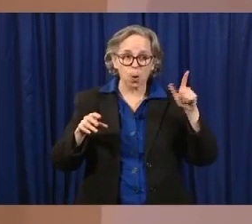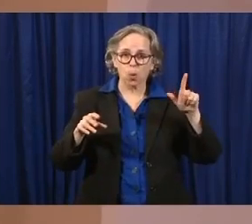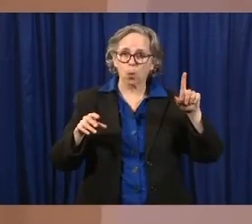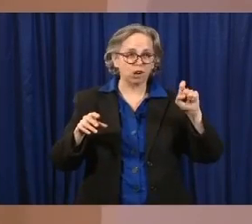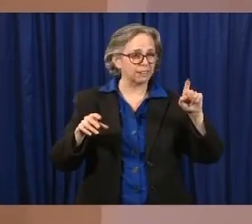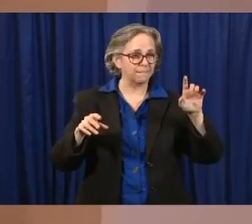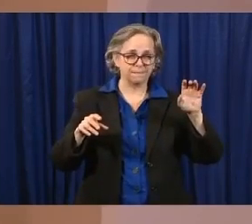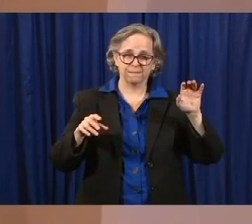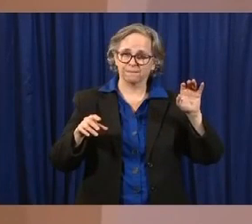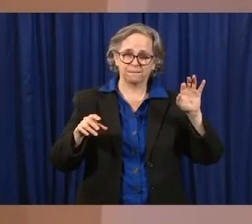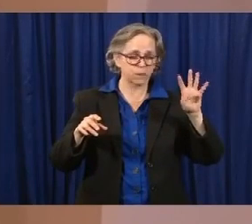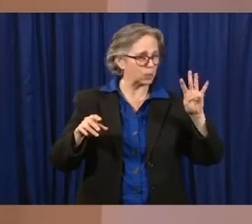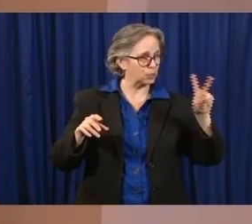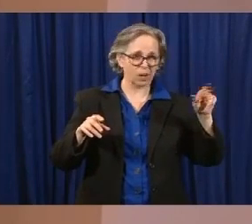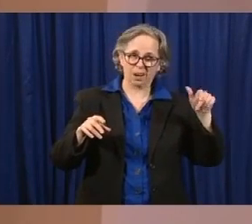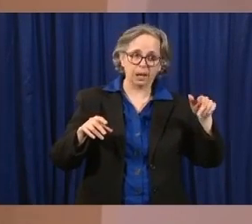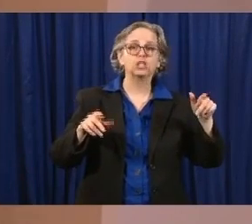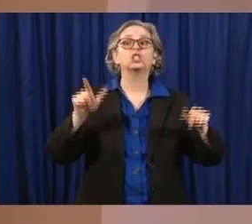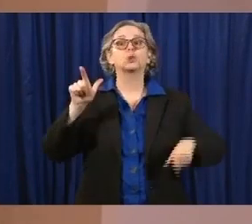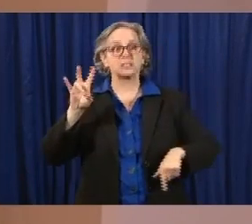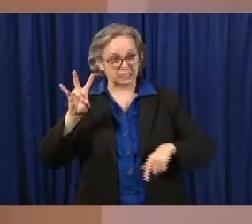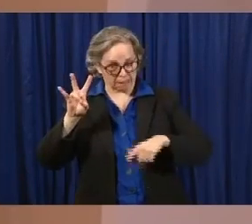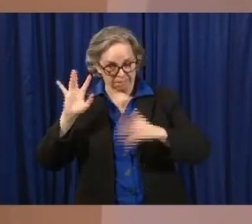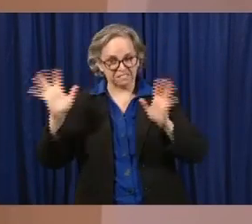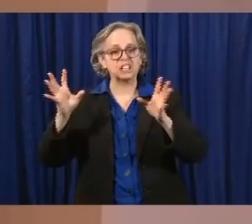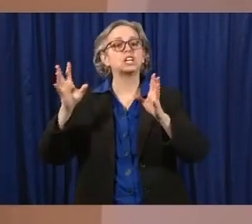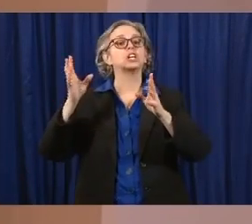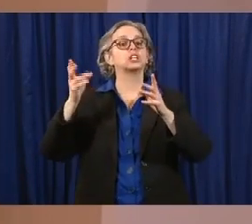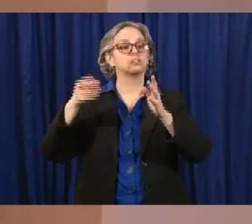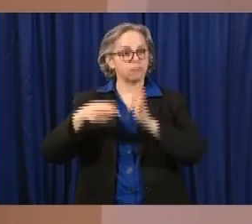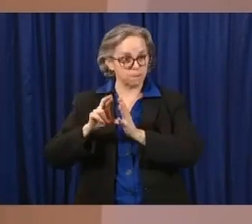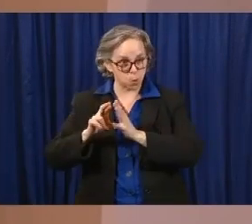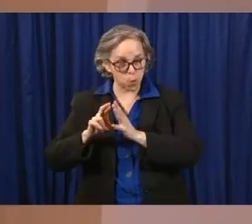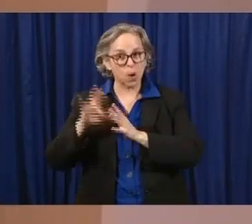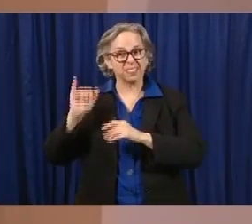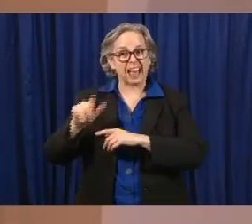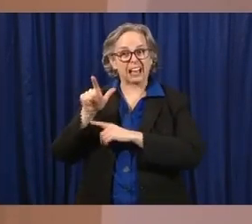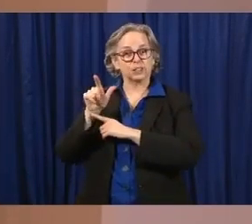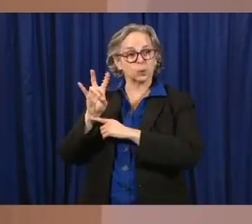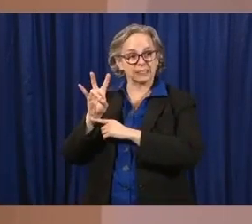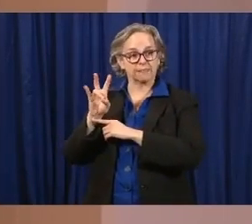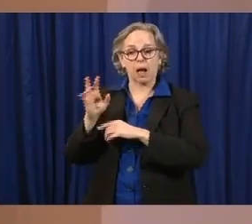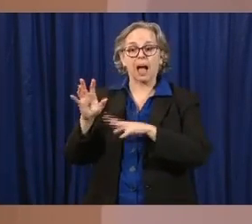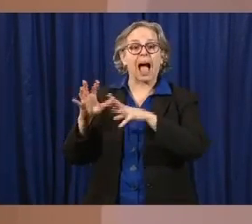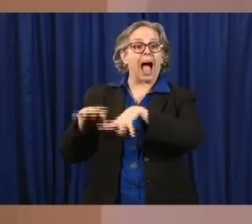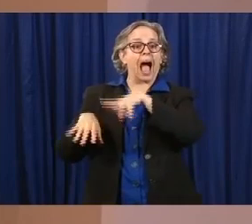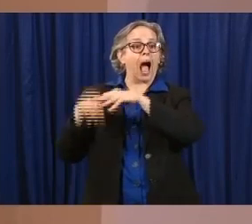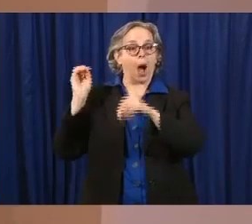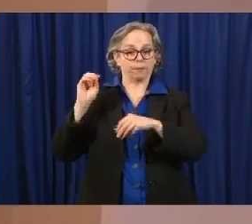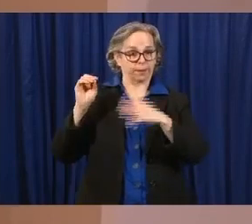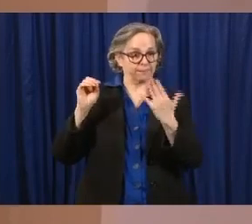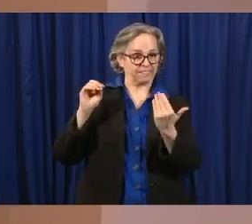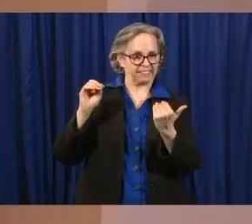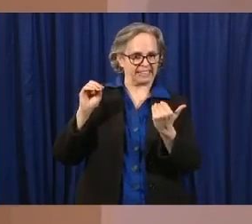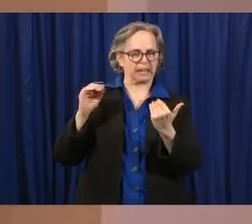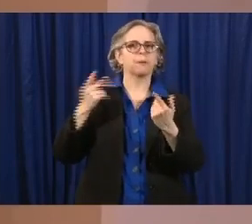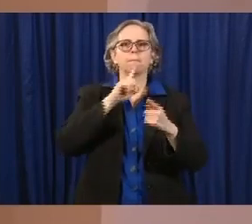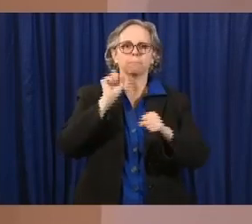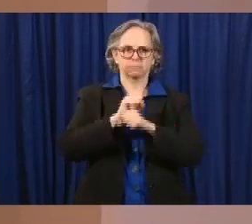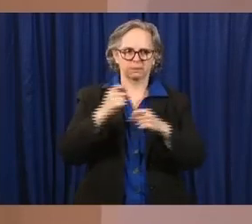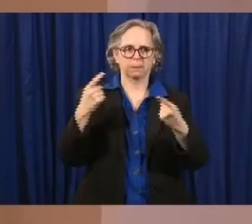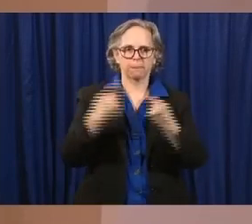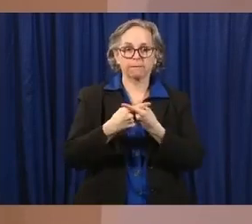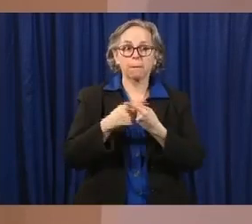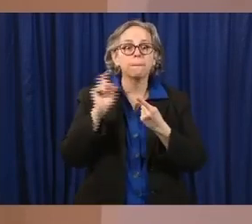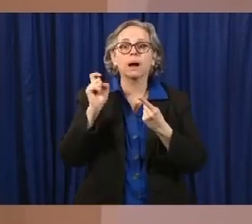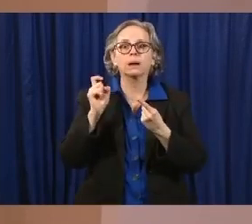27 under review, 15 that there was a conflict, but it ultimately got resolved at the local level, so the commission